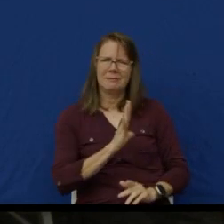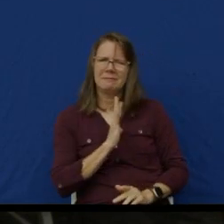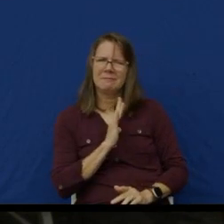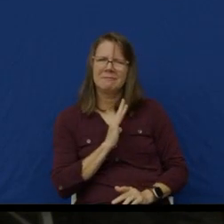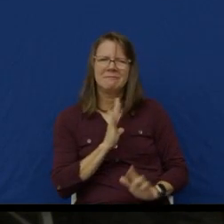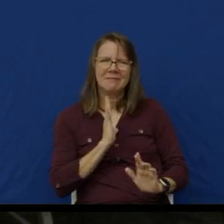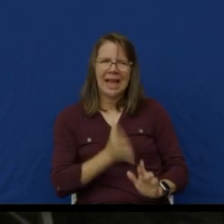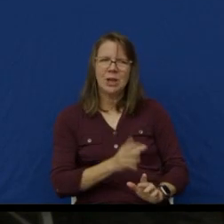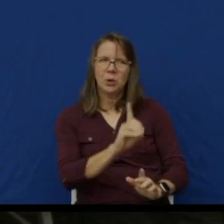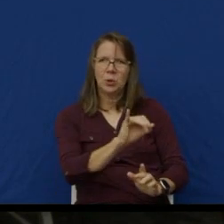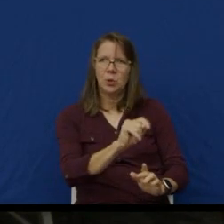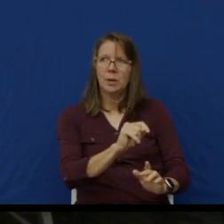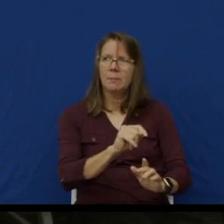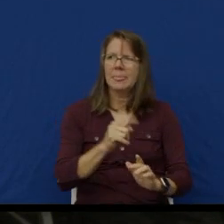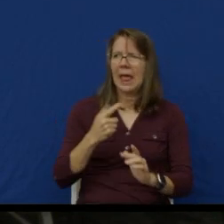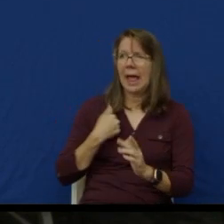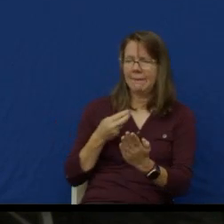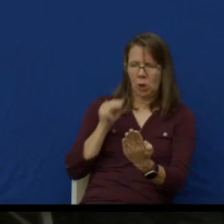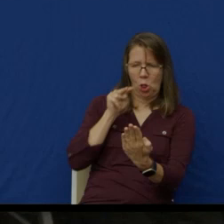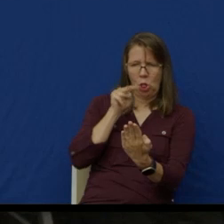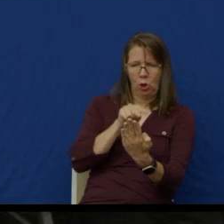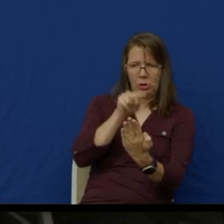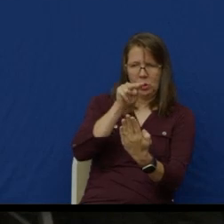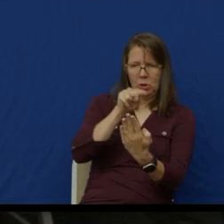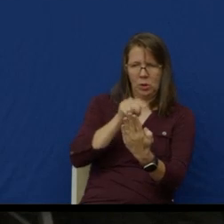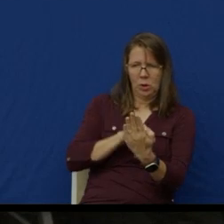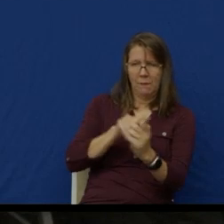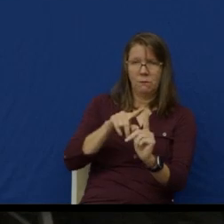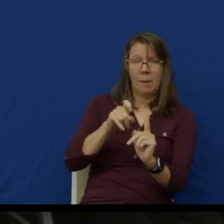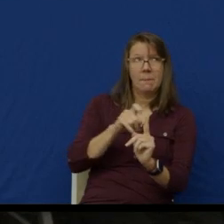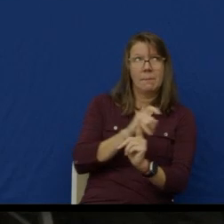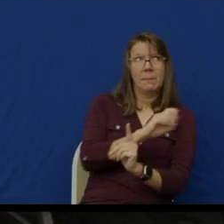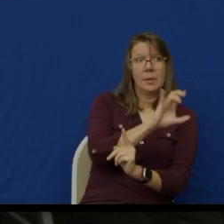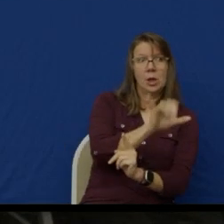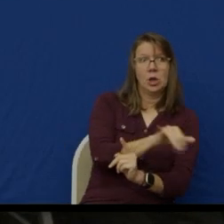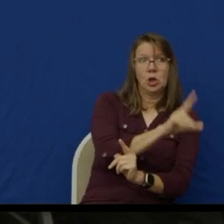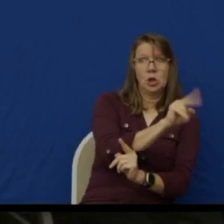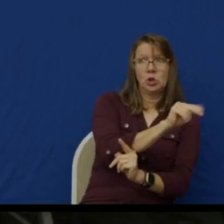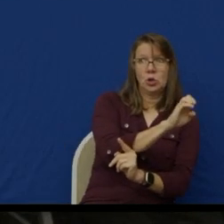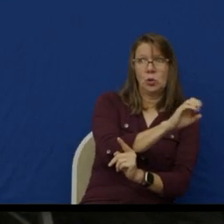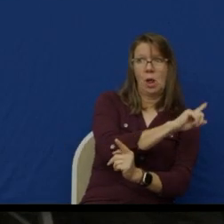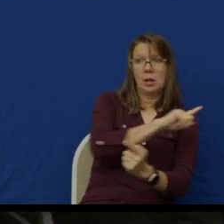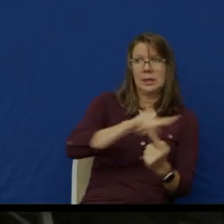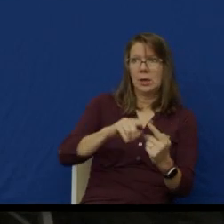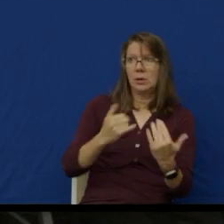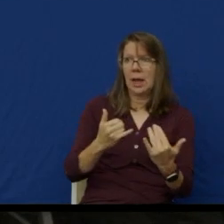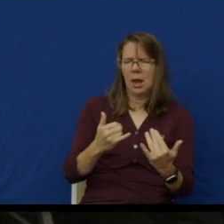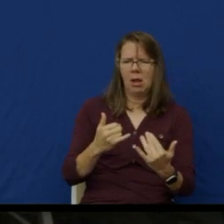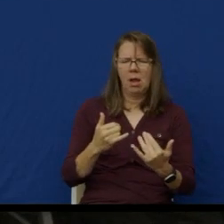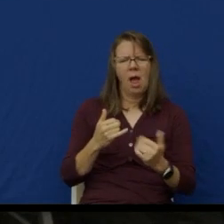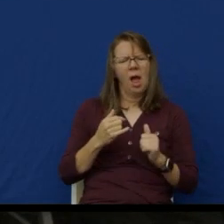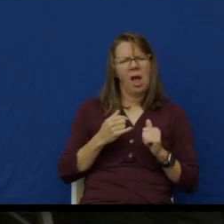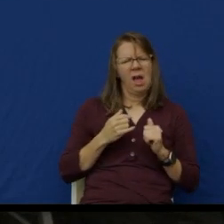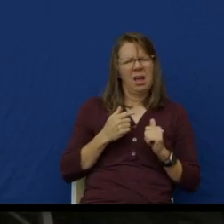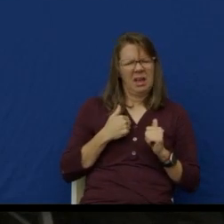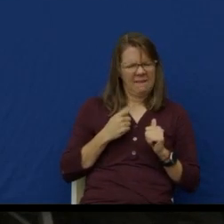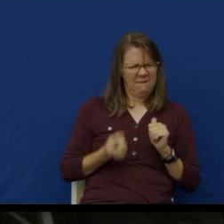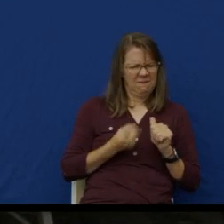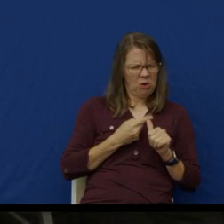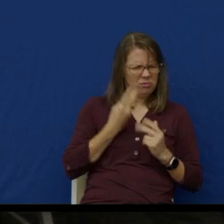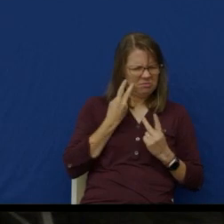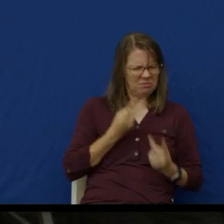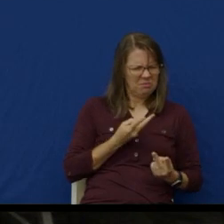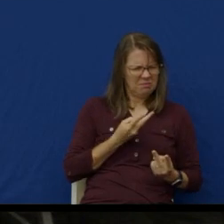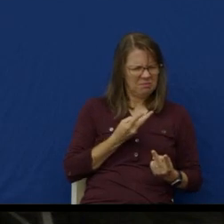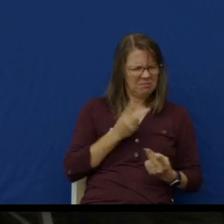mind. I've looked at this document very carefully from June until up to the present. And I was confused at first when I saw it, and I did